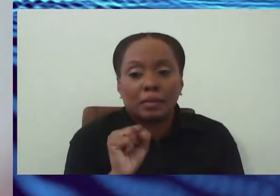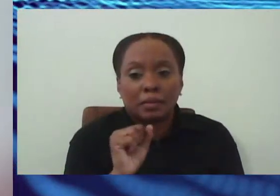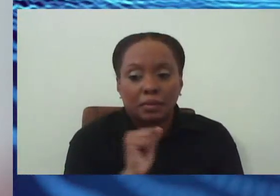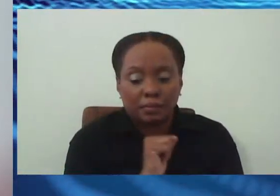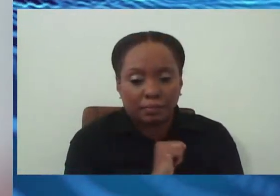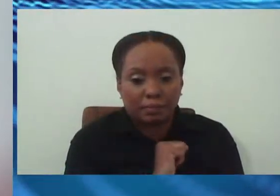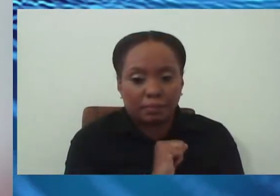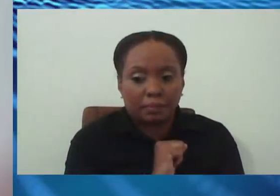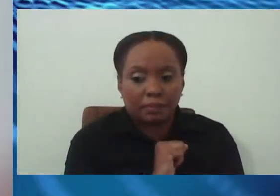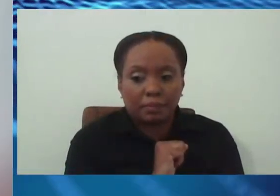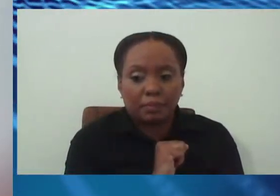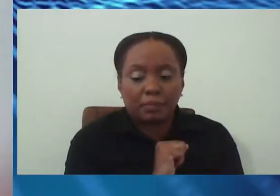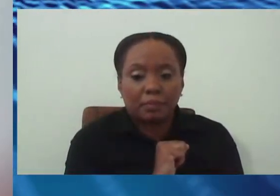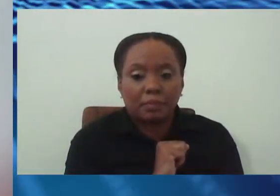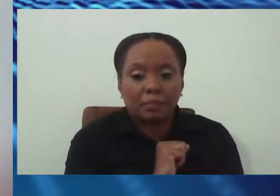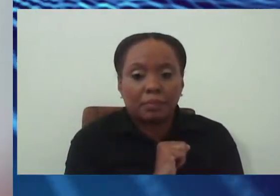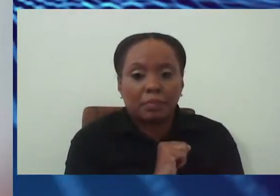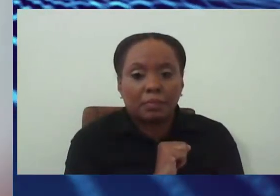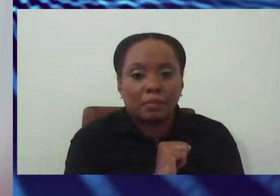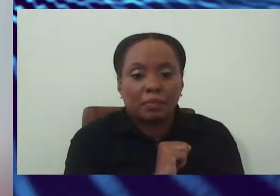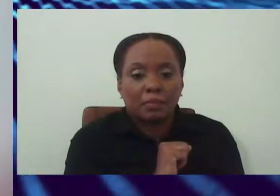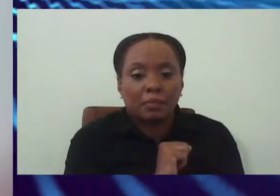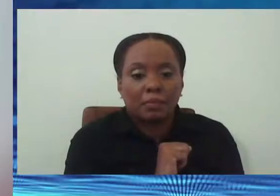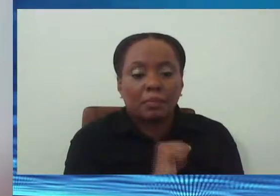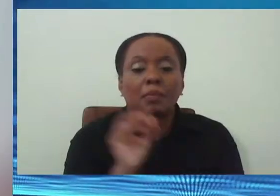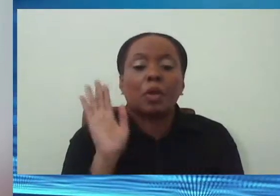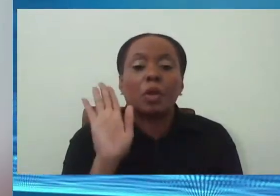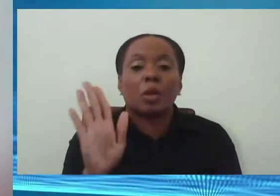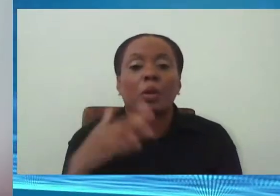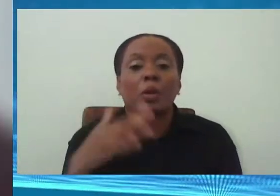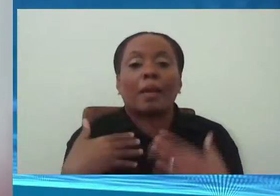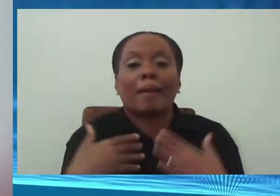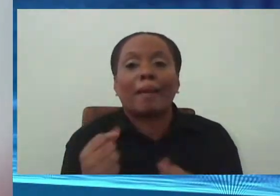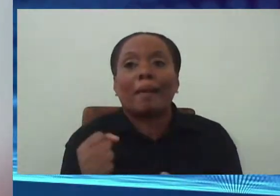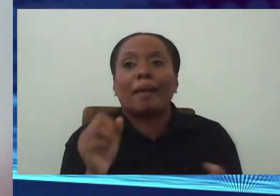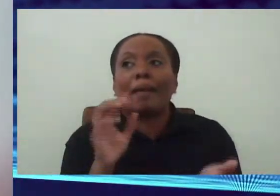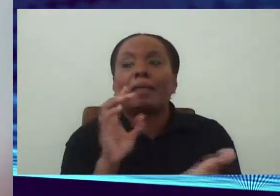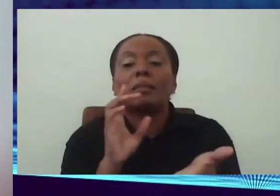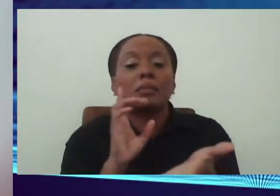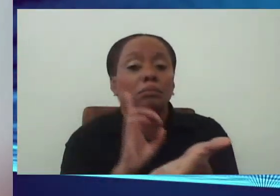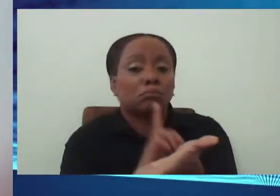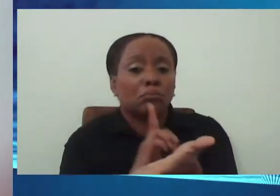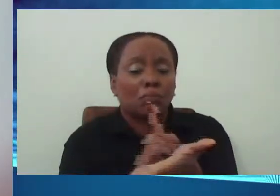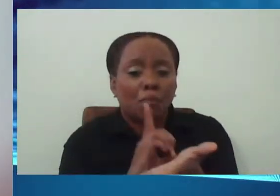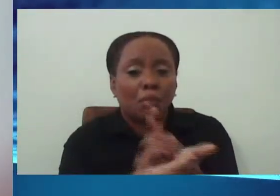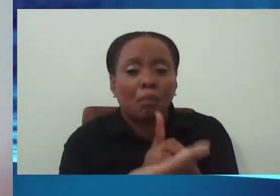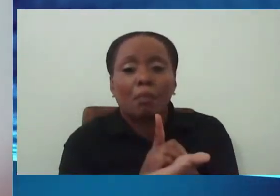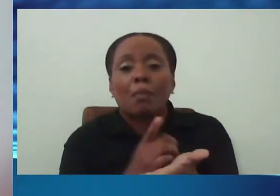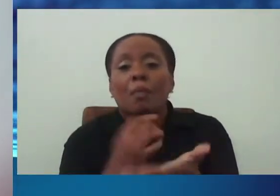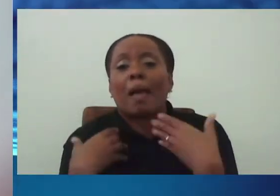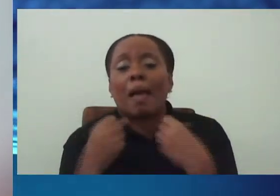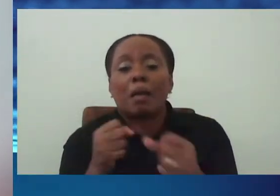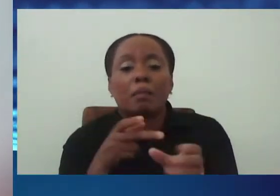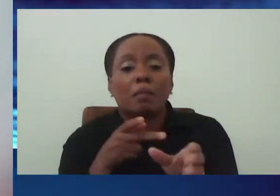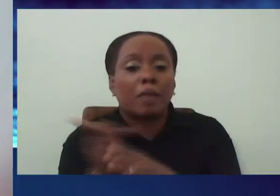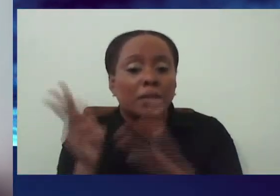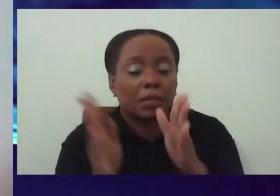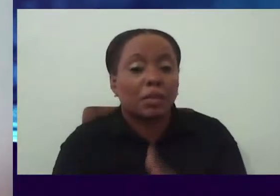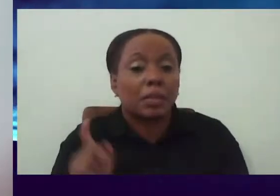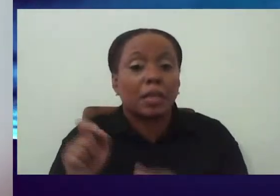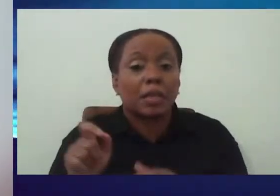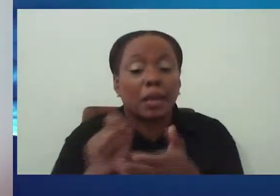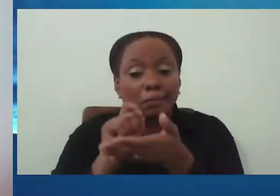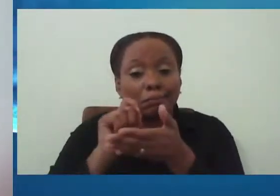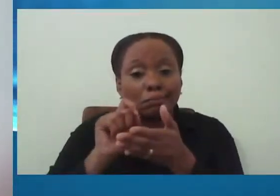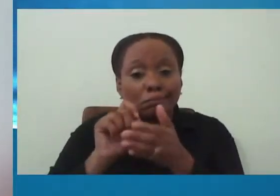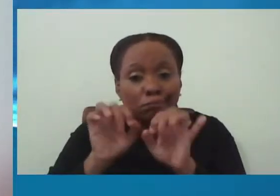be completed by the healthcare provider, a section of it, and by the client, another section,